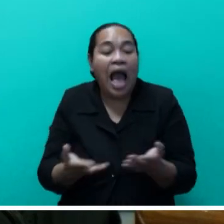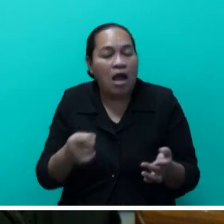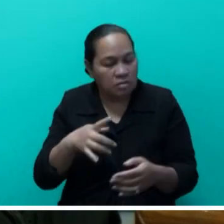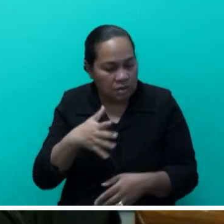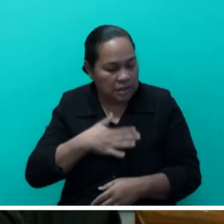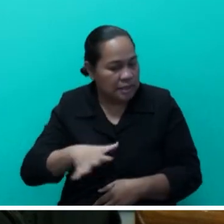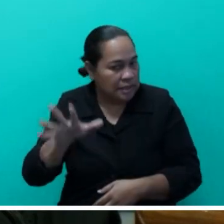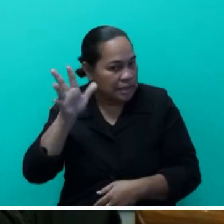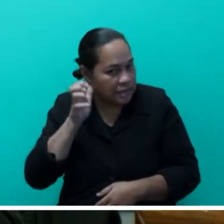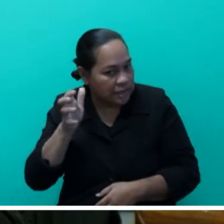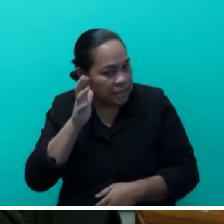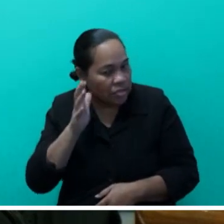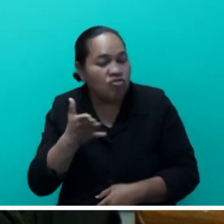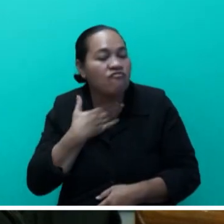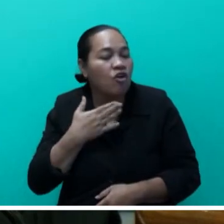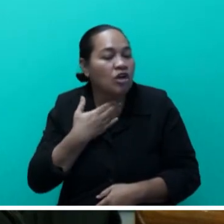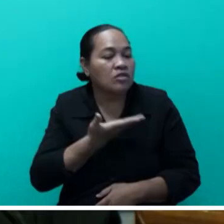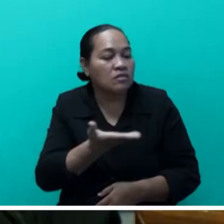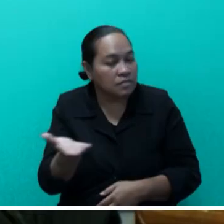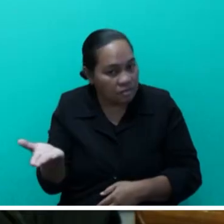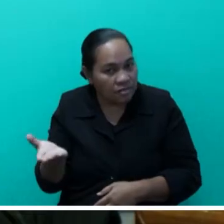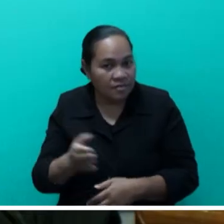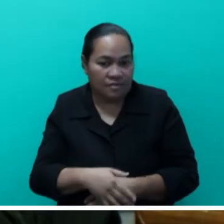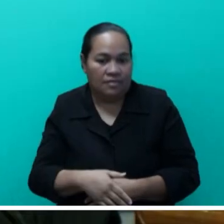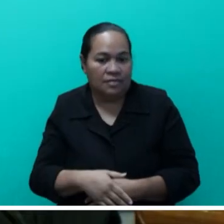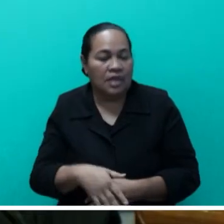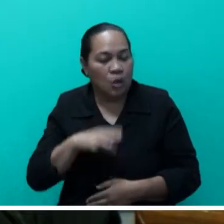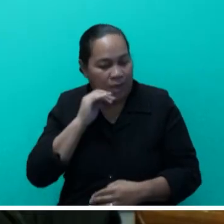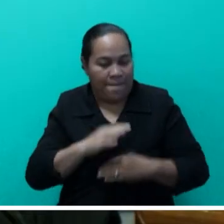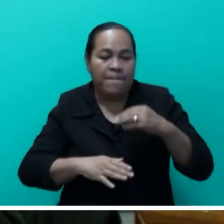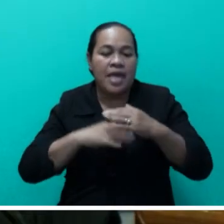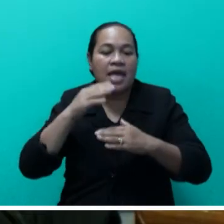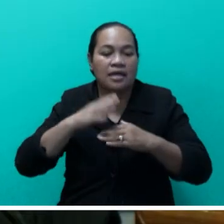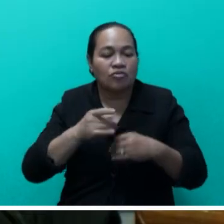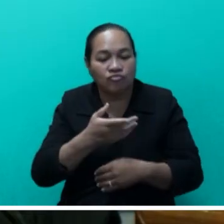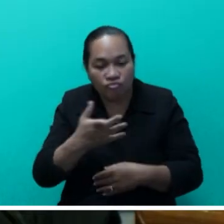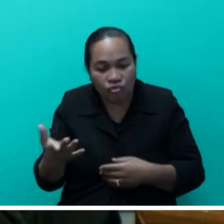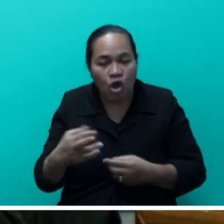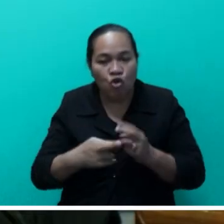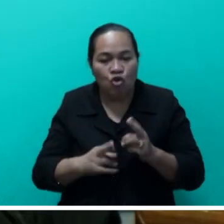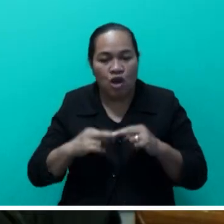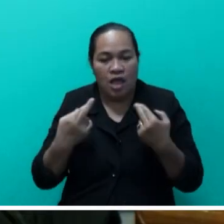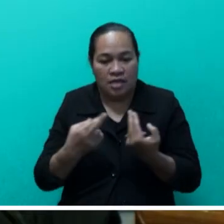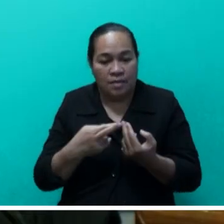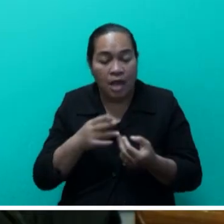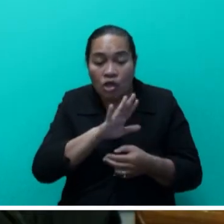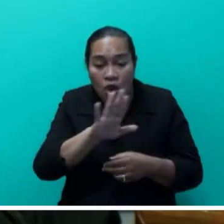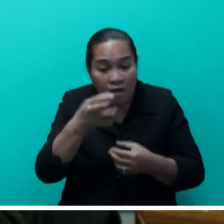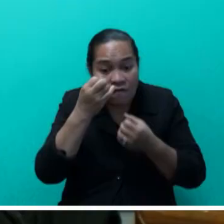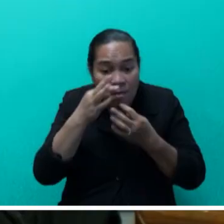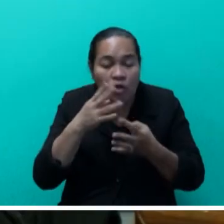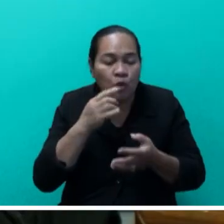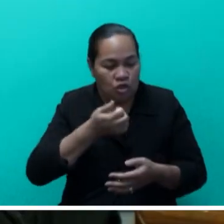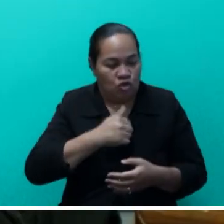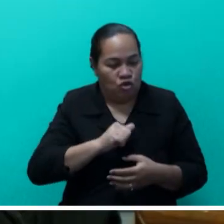listens to the voice of our customers. It builds customer relationships and uses customer information to improve